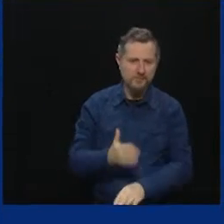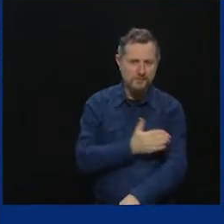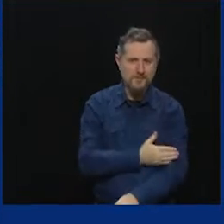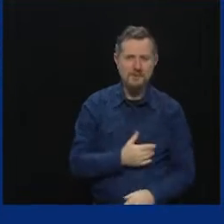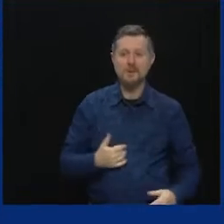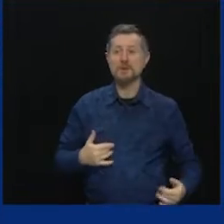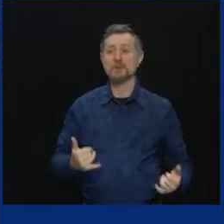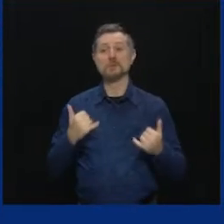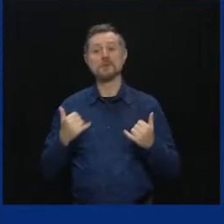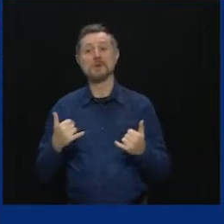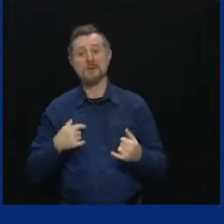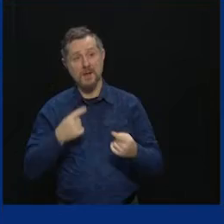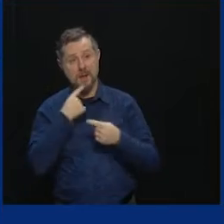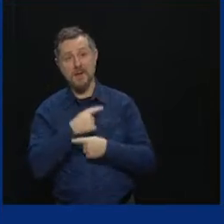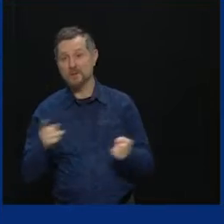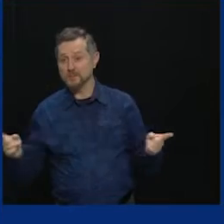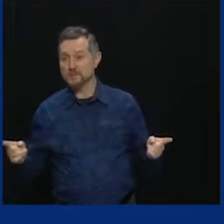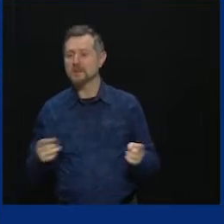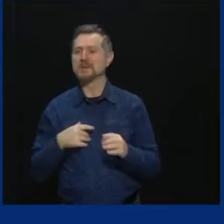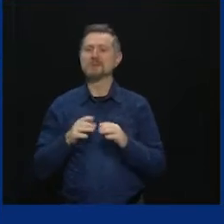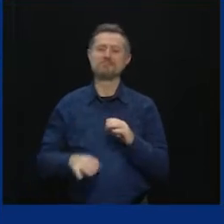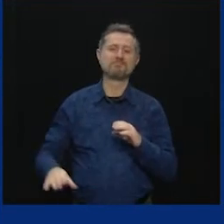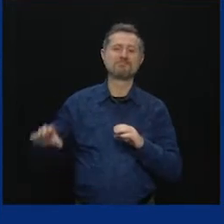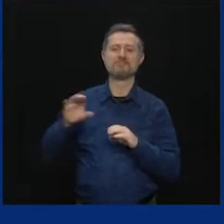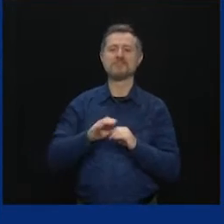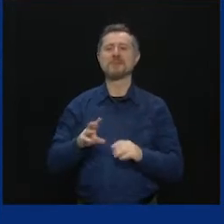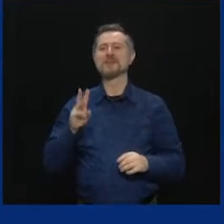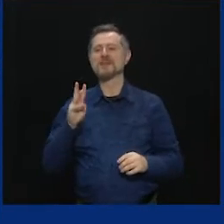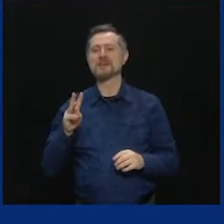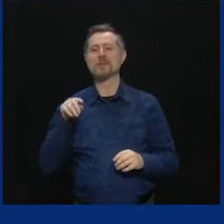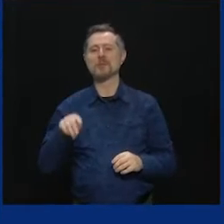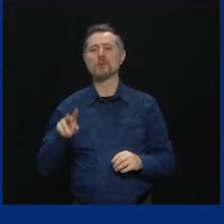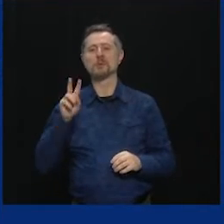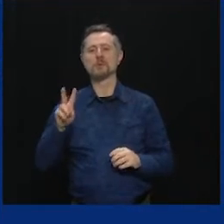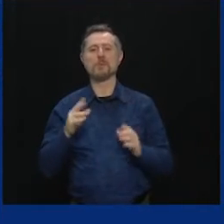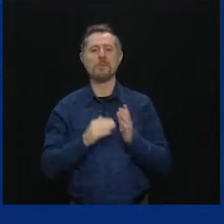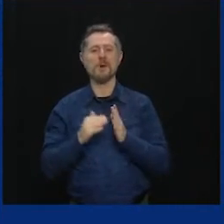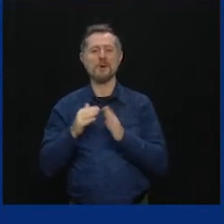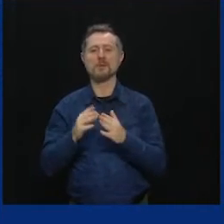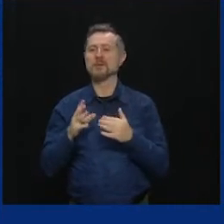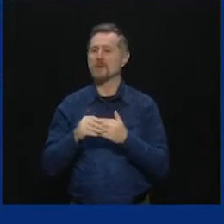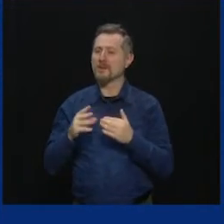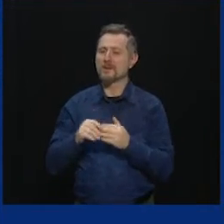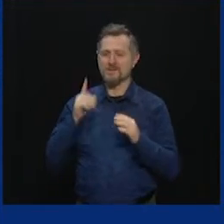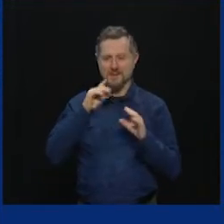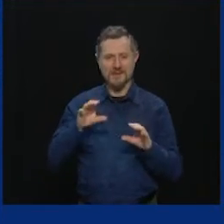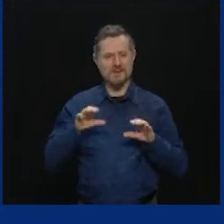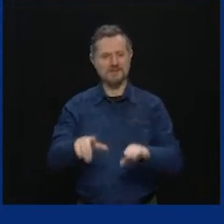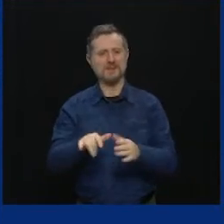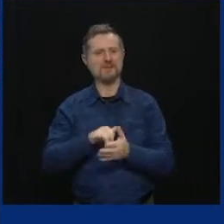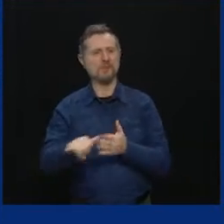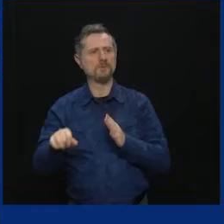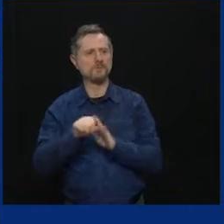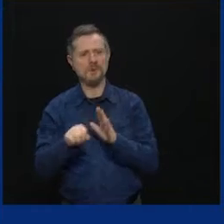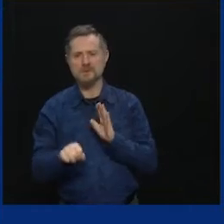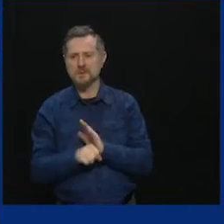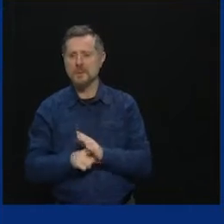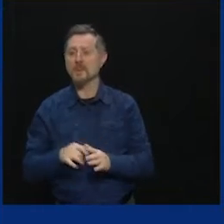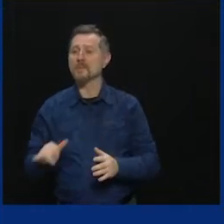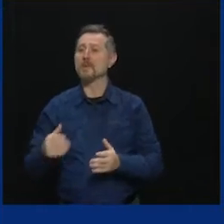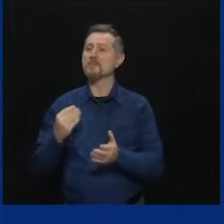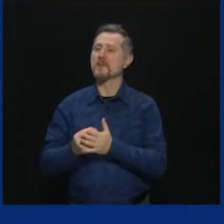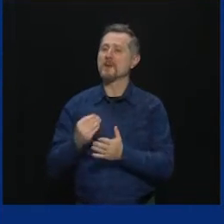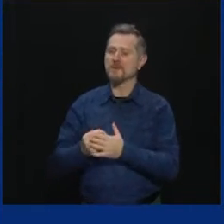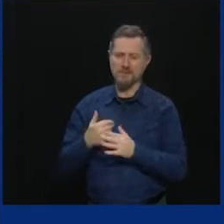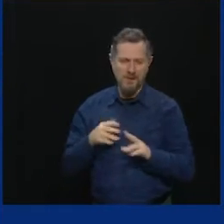to announce an additional $6.2 million is being spent in the state of New York to get it in the organizations where they're making